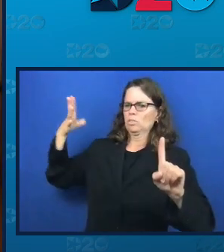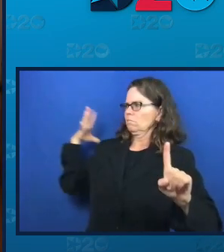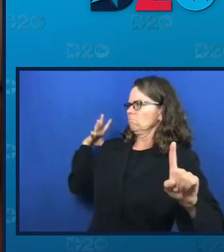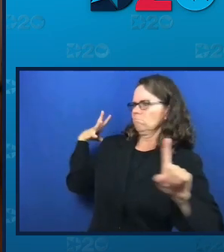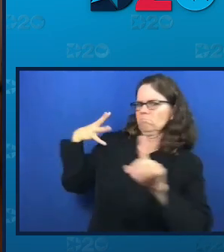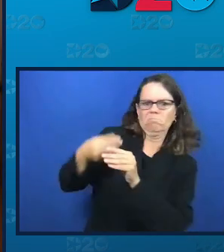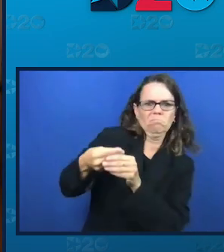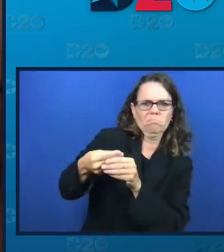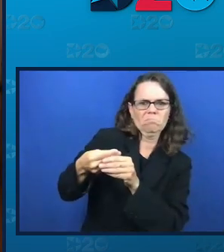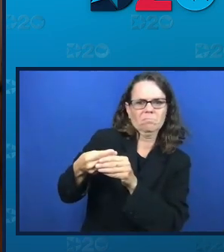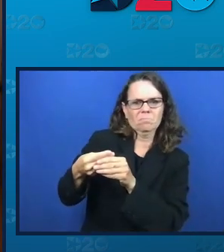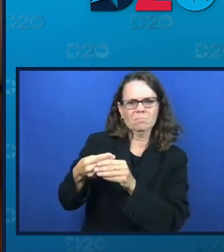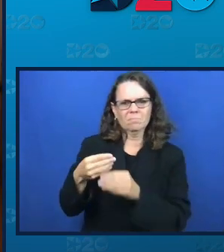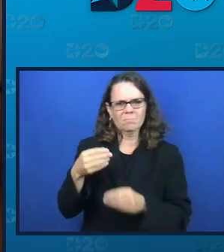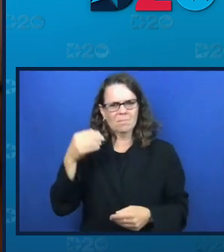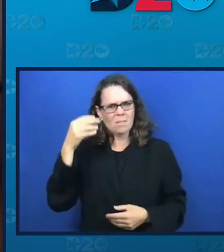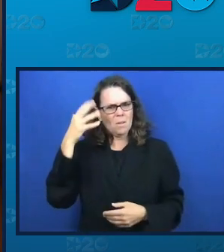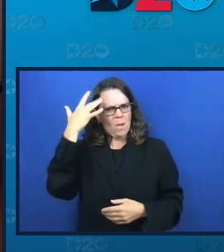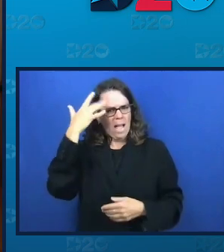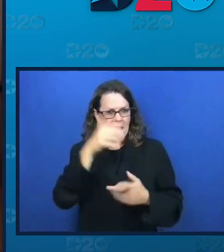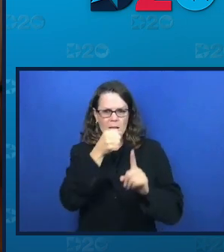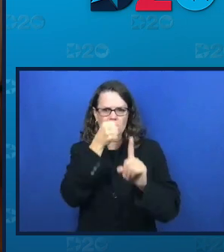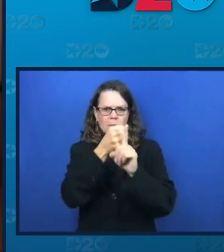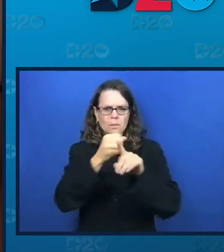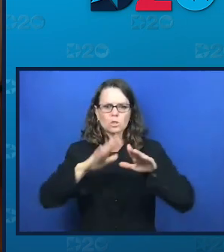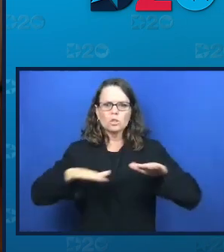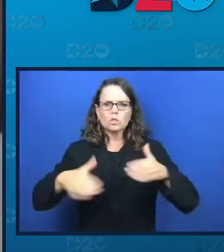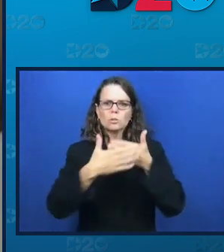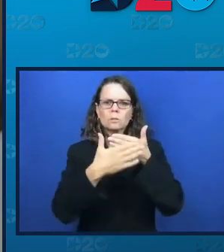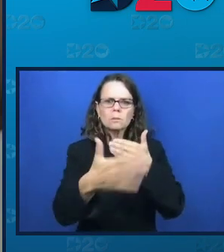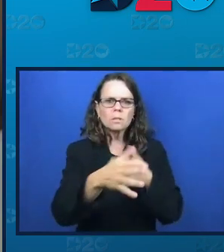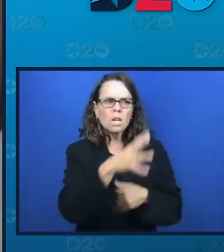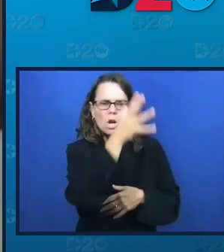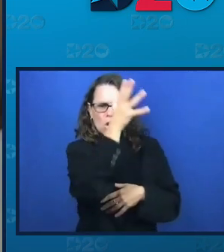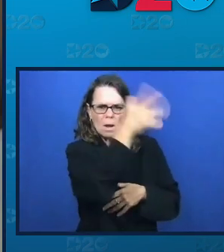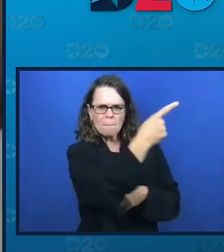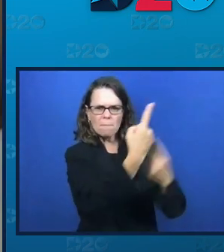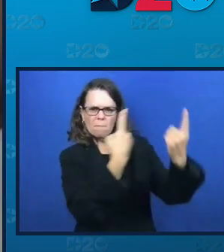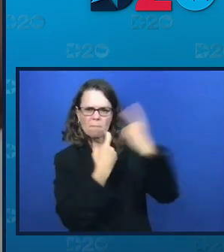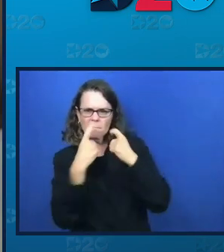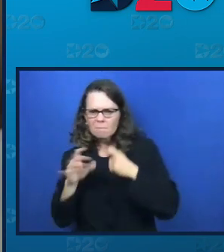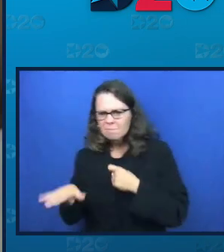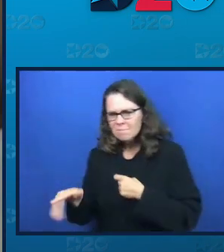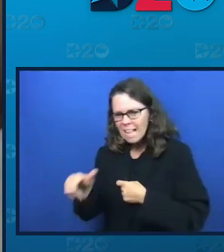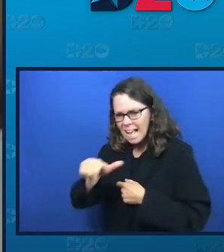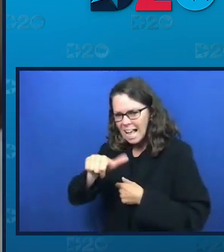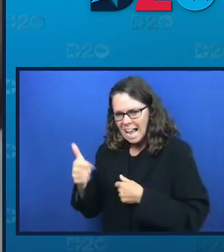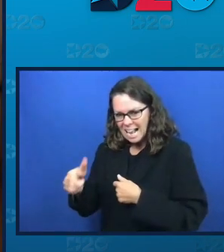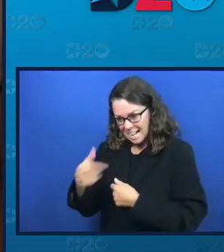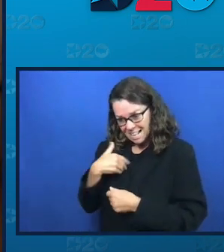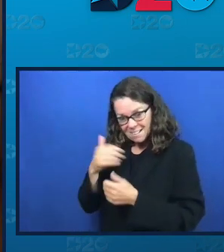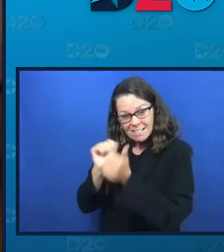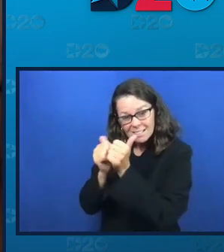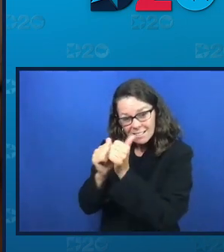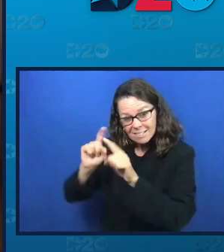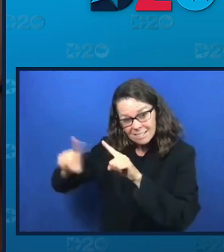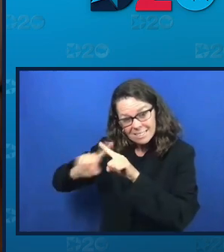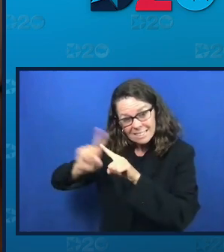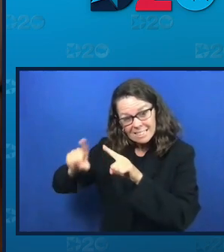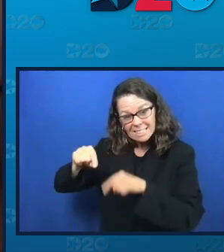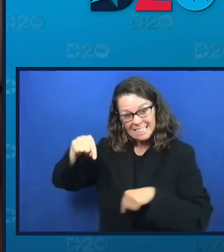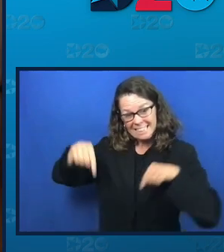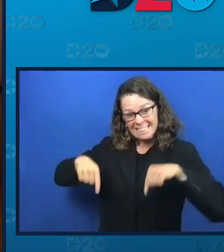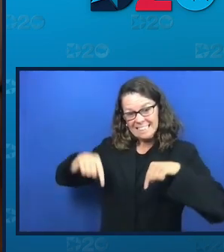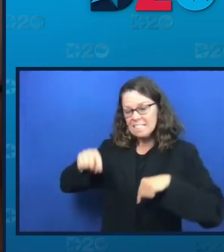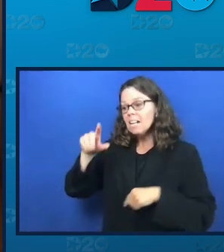we wanted to go through another campaign and be scrutinized by the press. There had been talks of a big meeting coming. It's normally called by